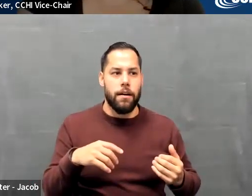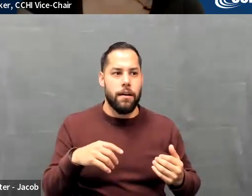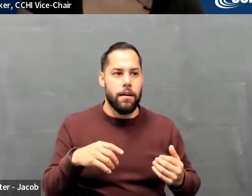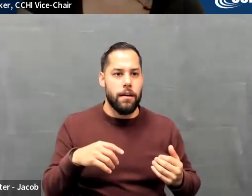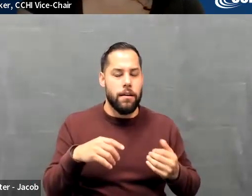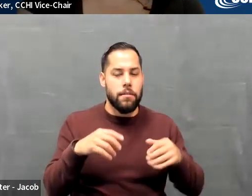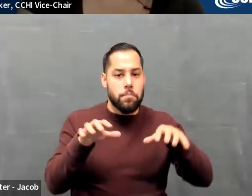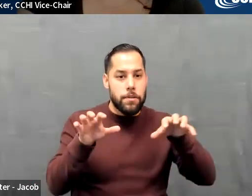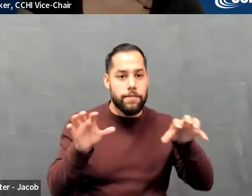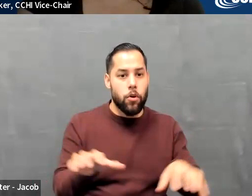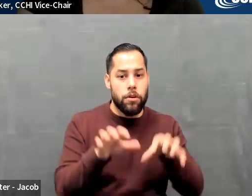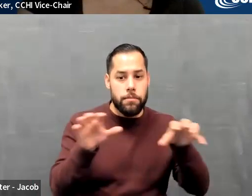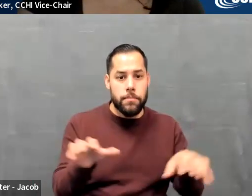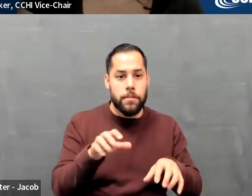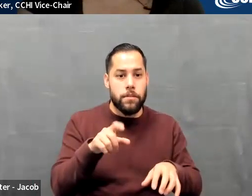performance